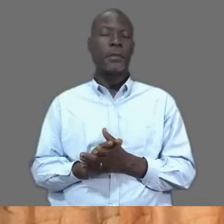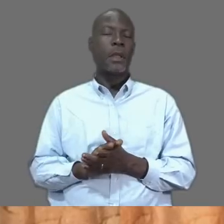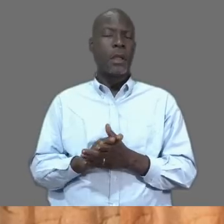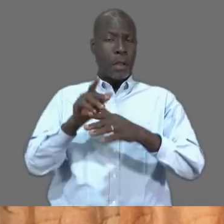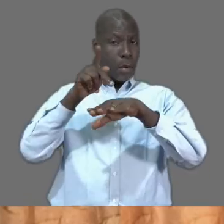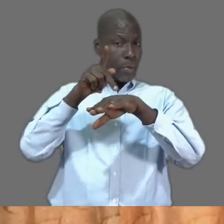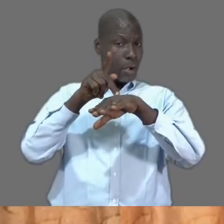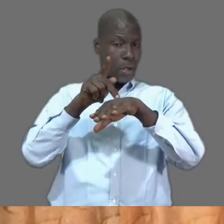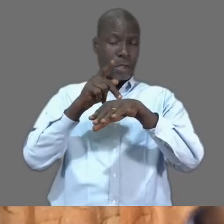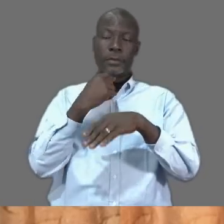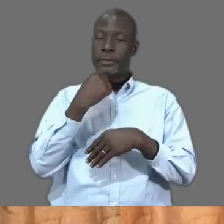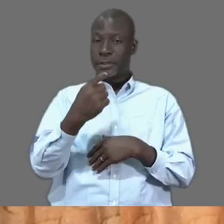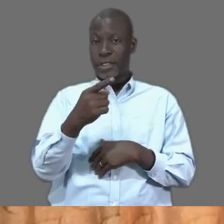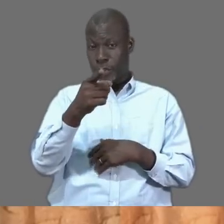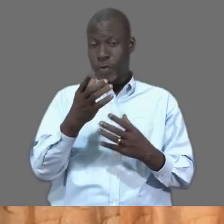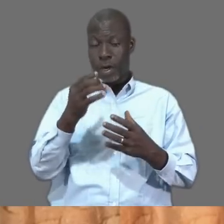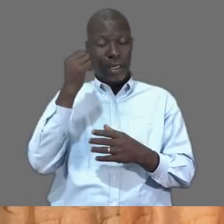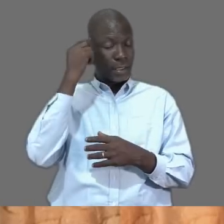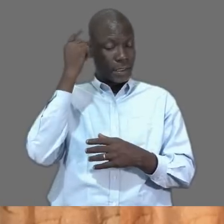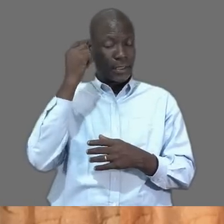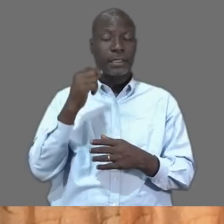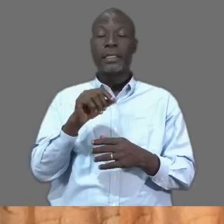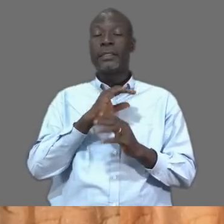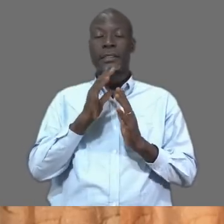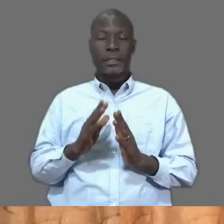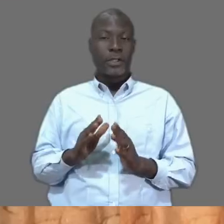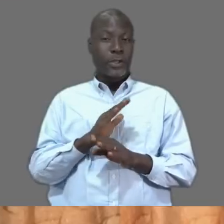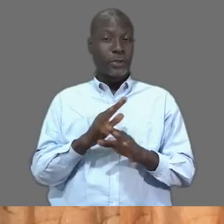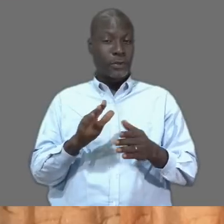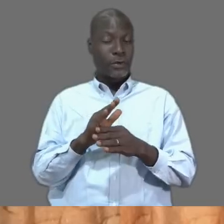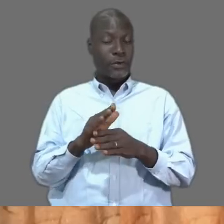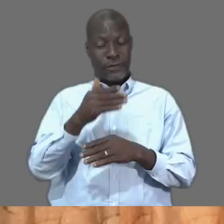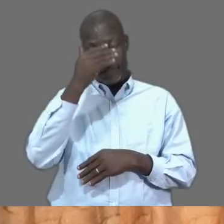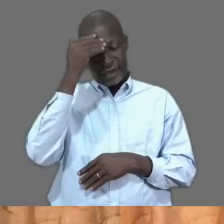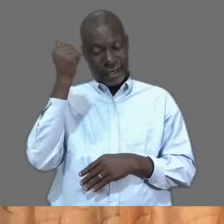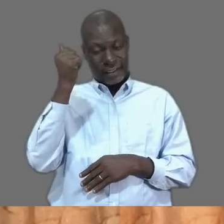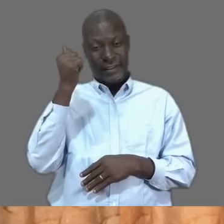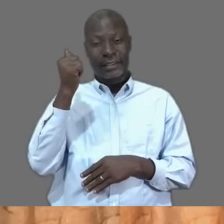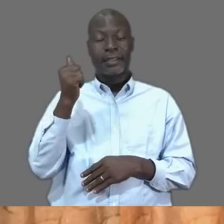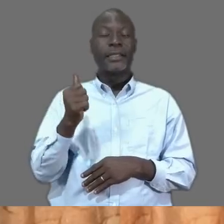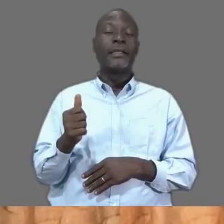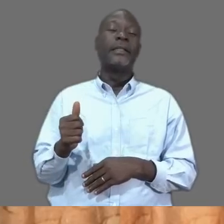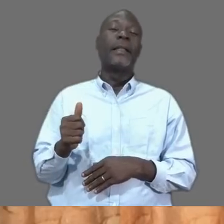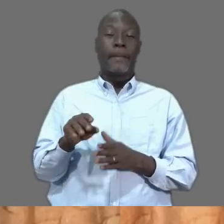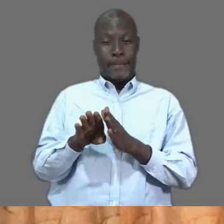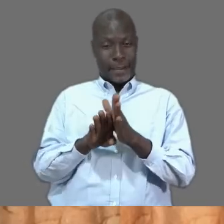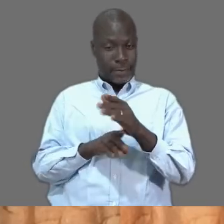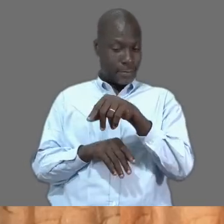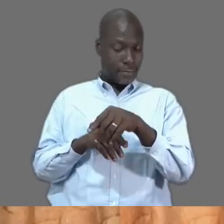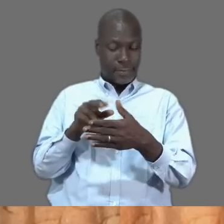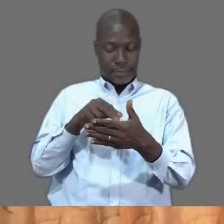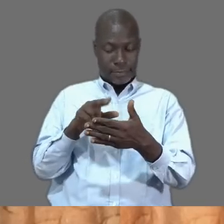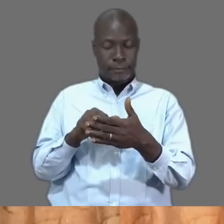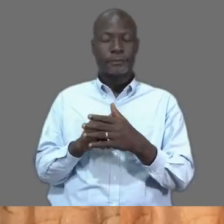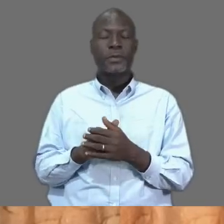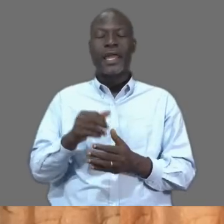Paul, essay, so pass out tickets to someone say, and my brain fit Bible, you know, so I'm a was